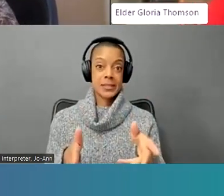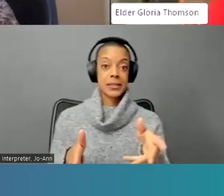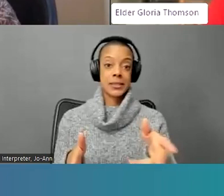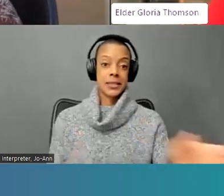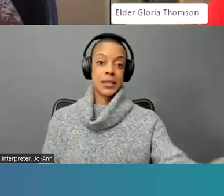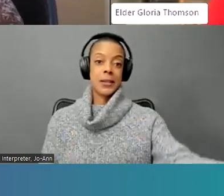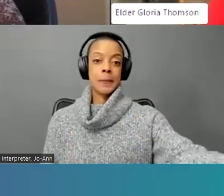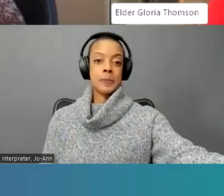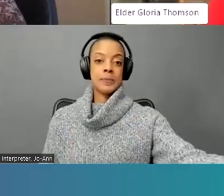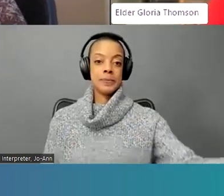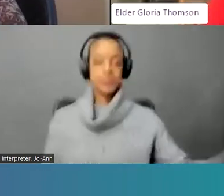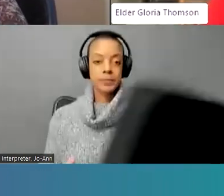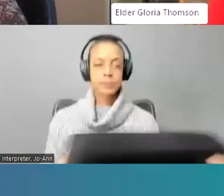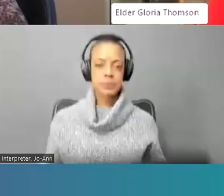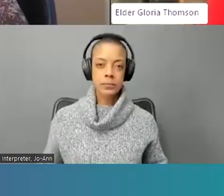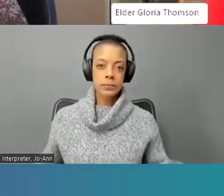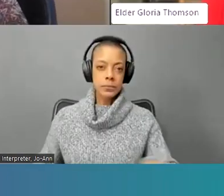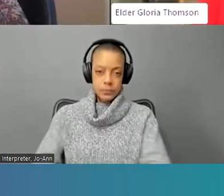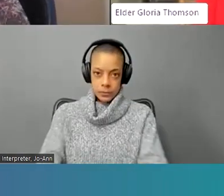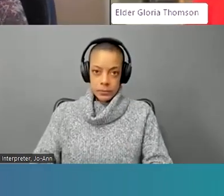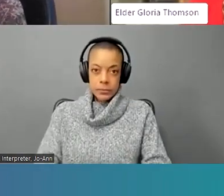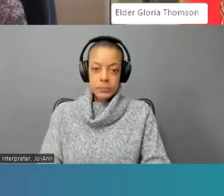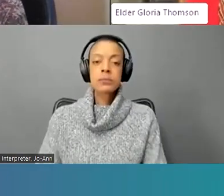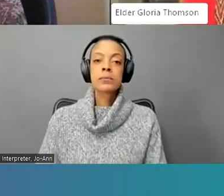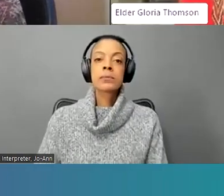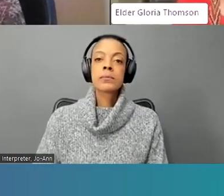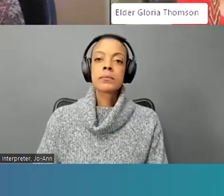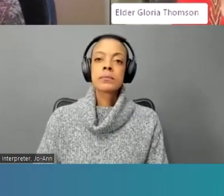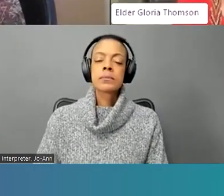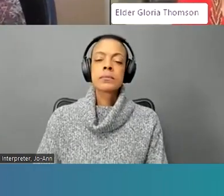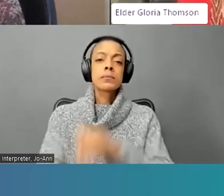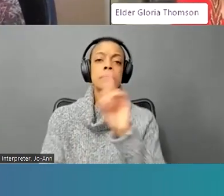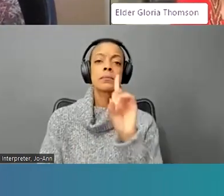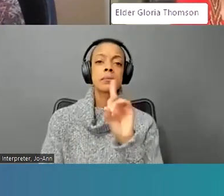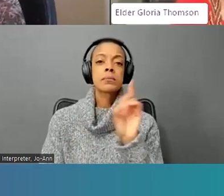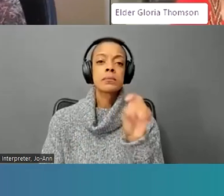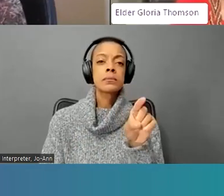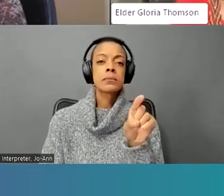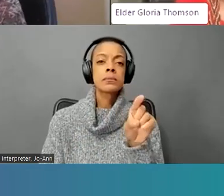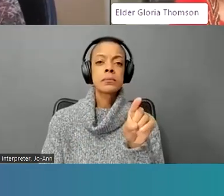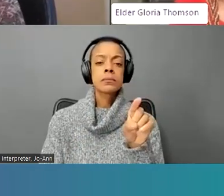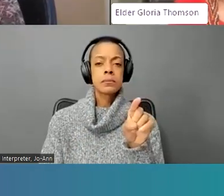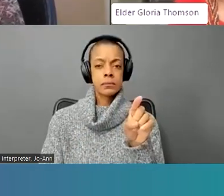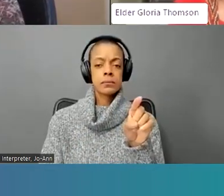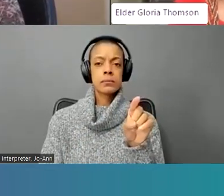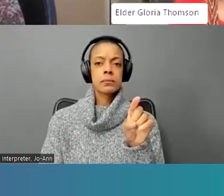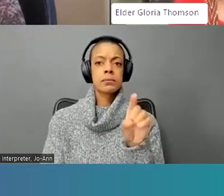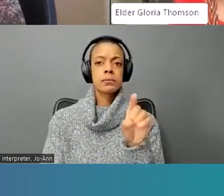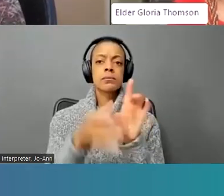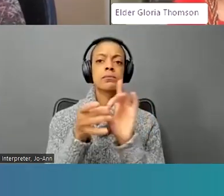webinar. I just wanted to. There's just one question that I thought that was, I think this one pertains